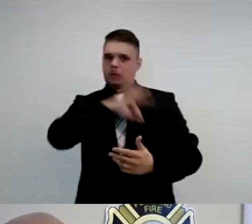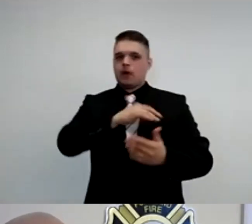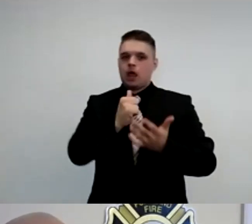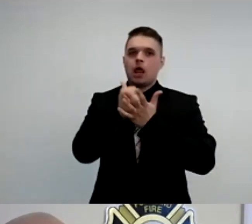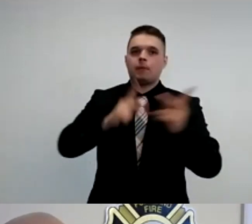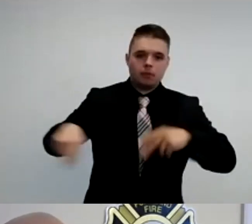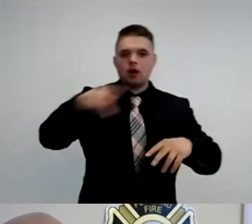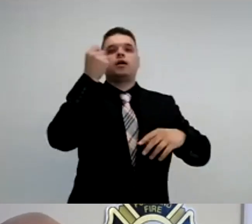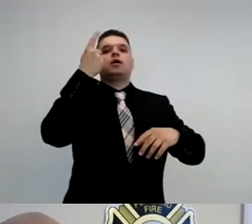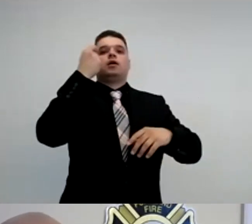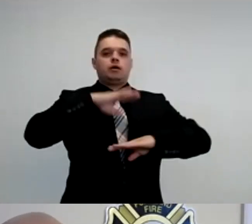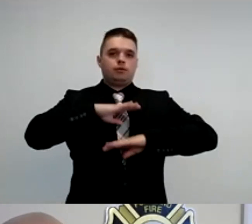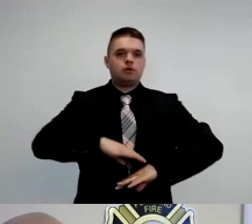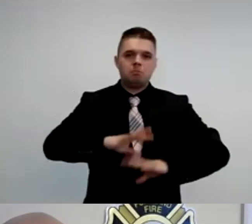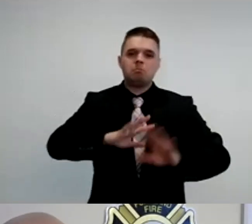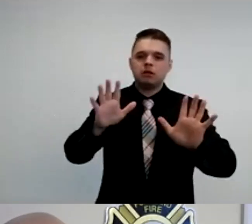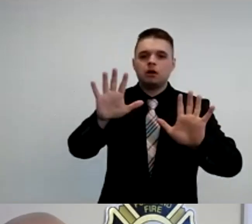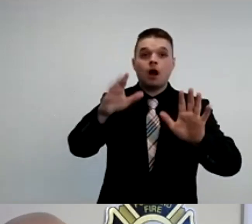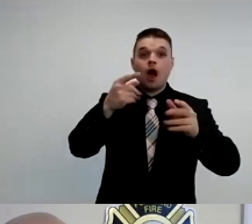us a few days here.